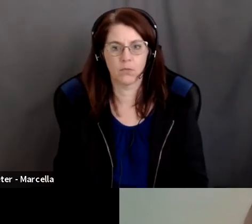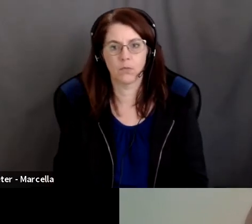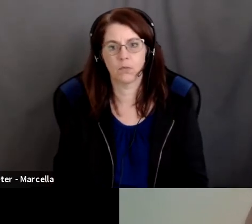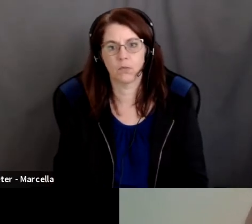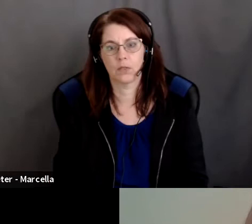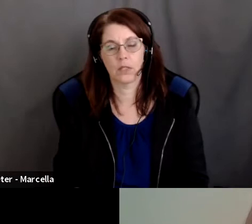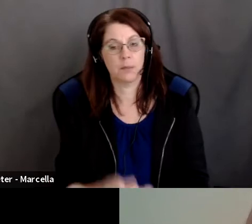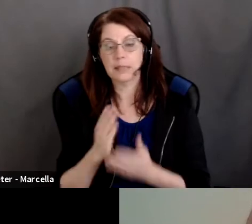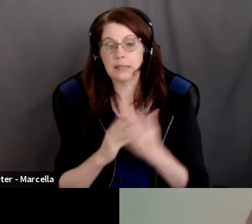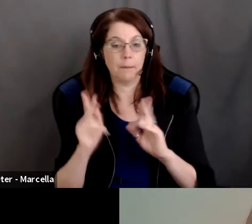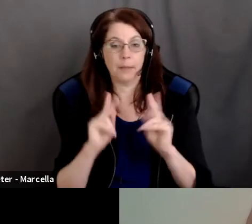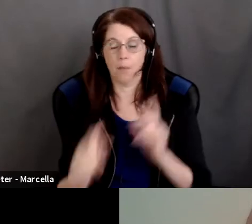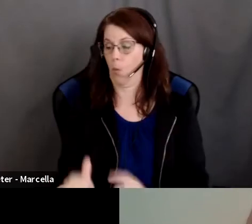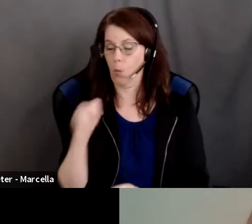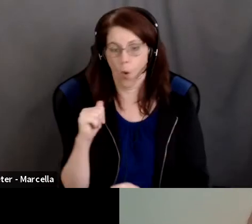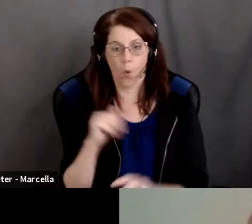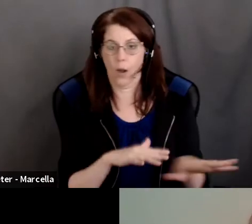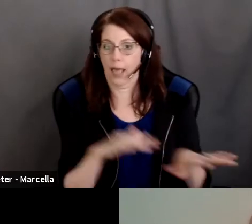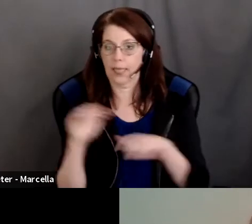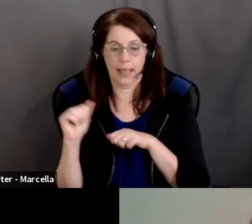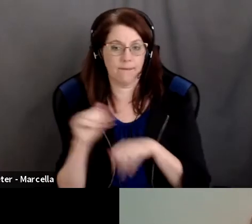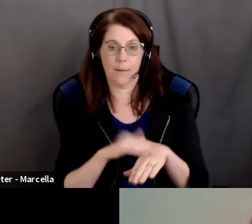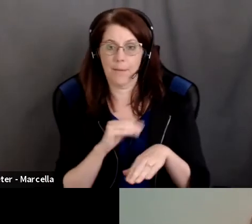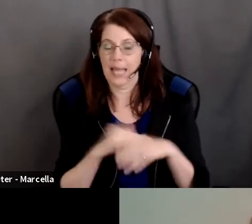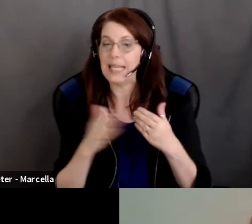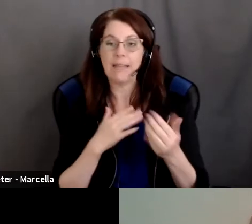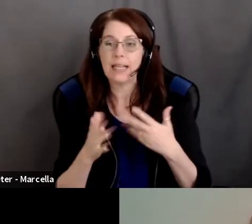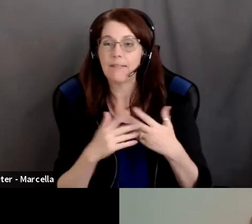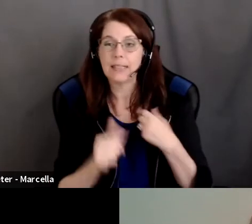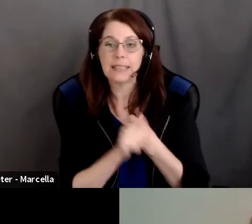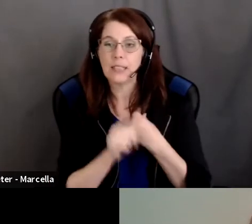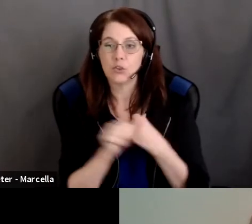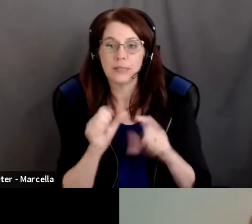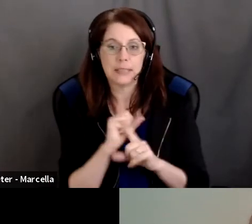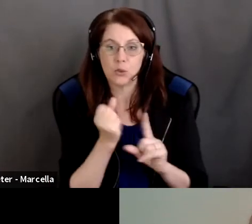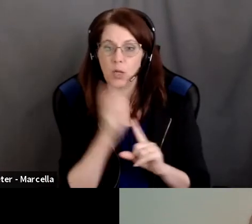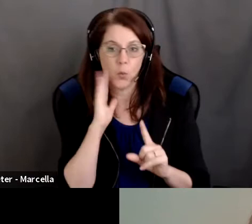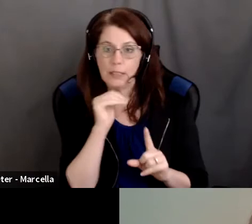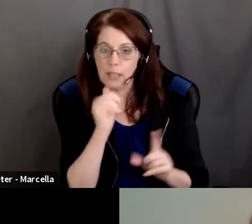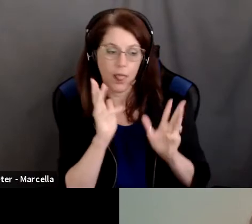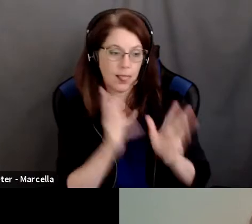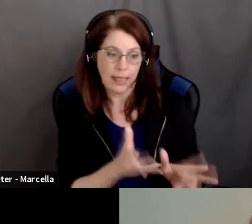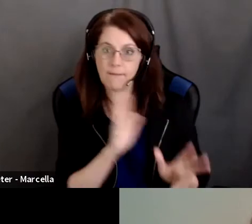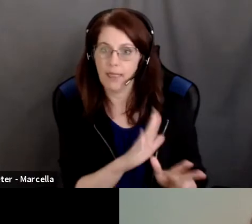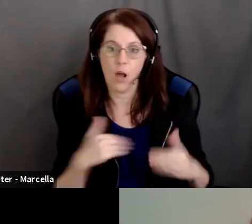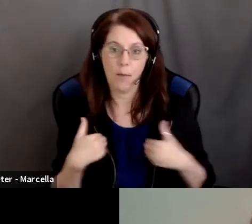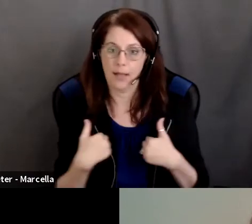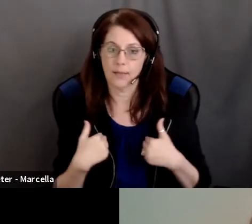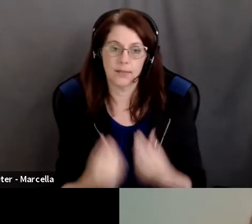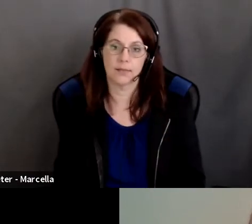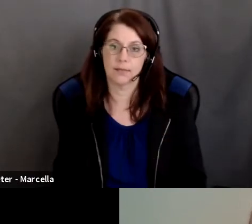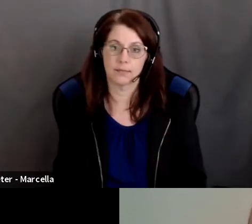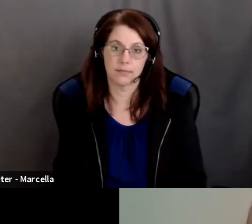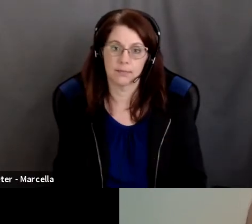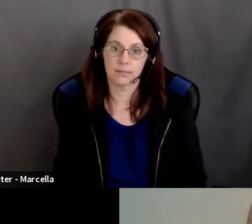their pets, even if they're in a hazardous situation themselves. They will not leave their pets